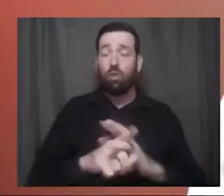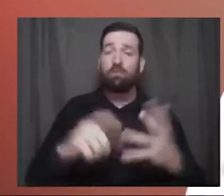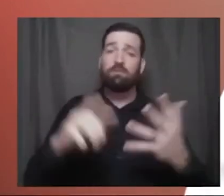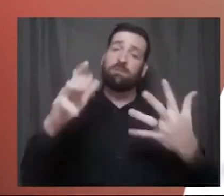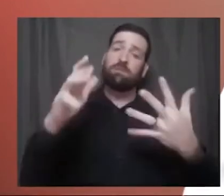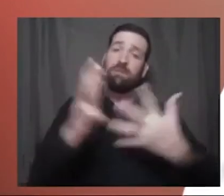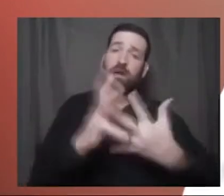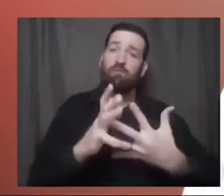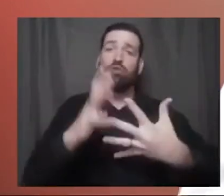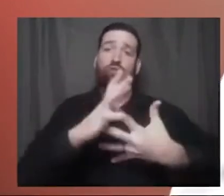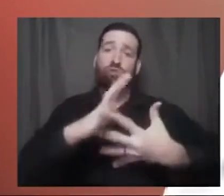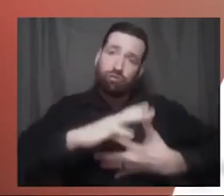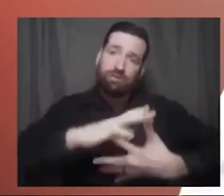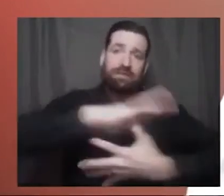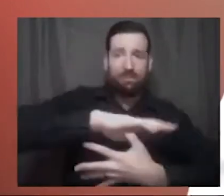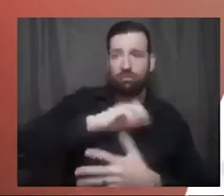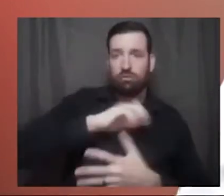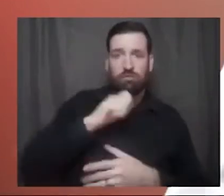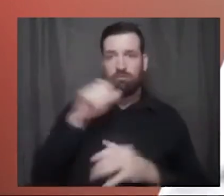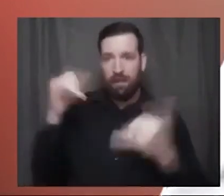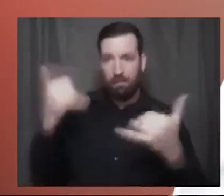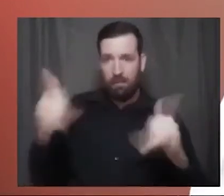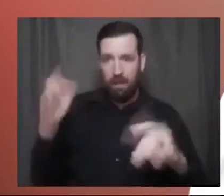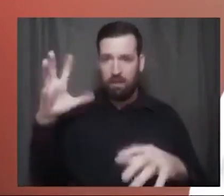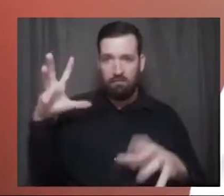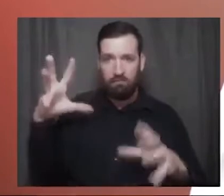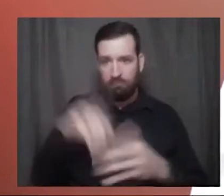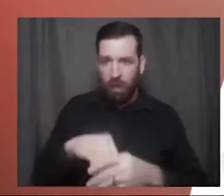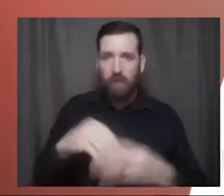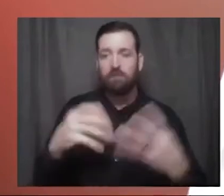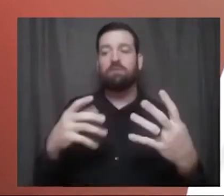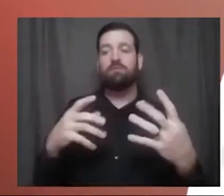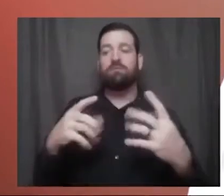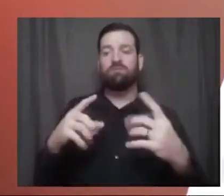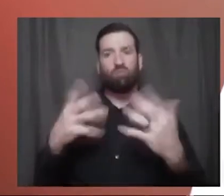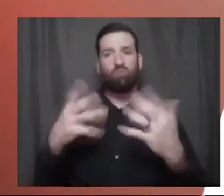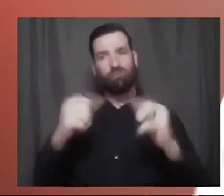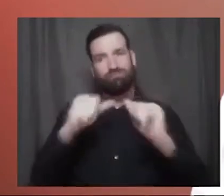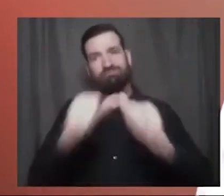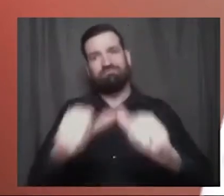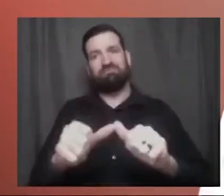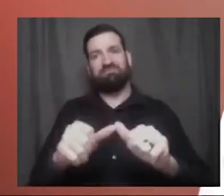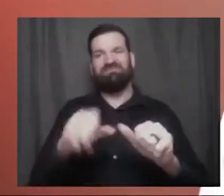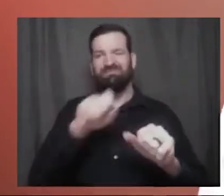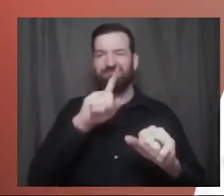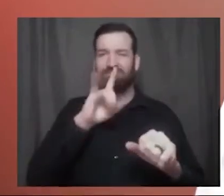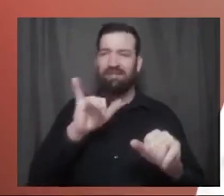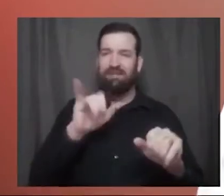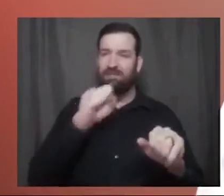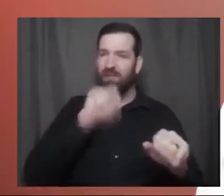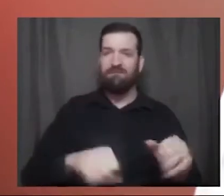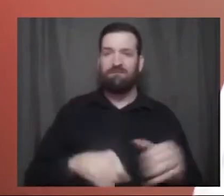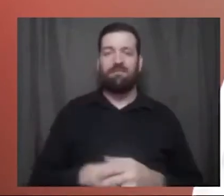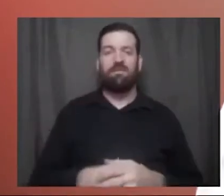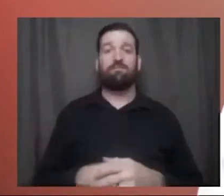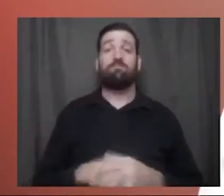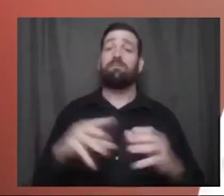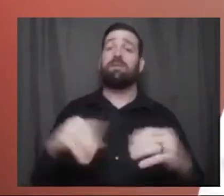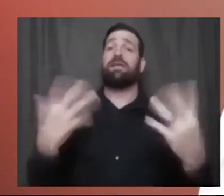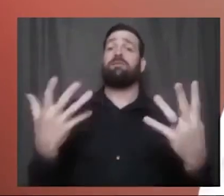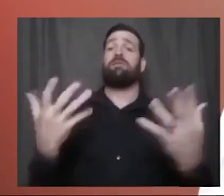aren't getting much to play other than they just want to be a part of the team and continue to pursue something they really love. And it's meant to give them a little bit of a scholarship, let them know